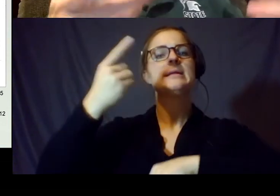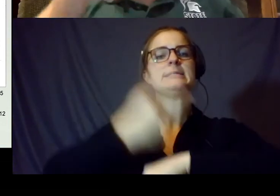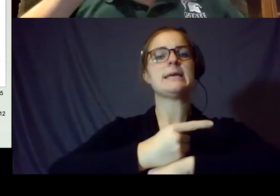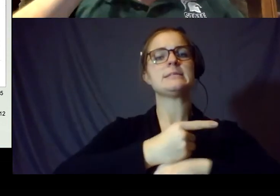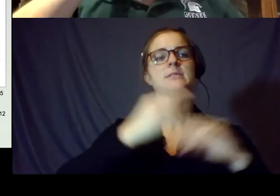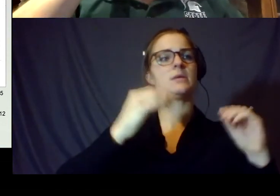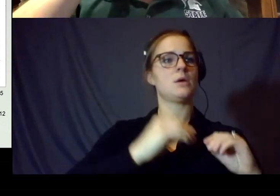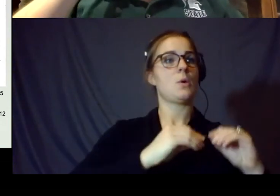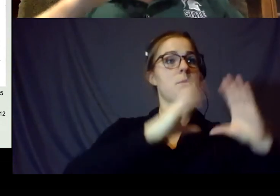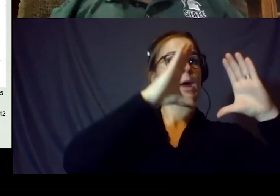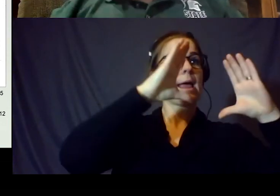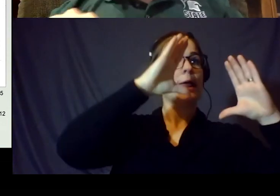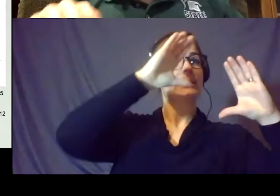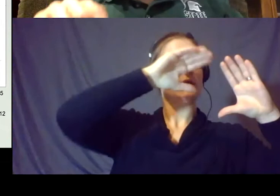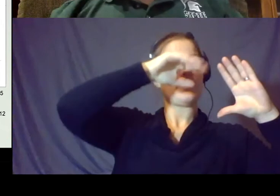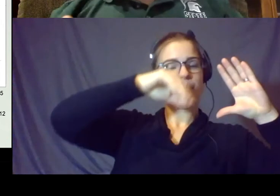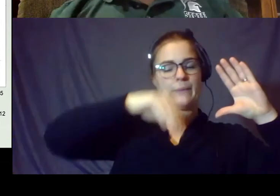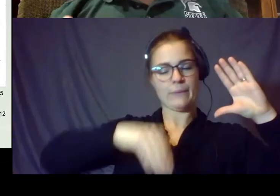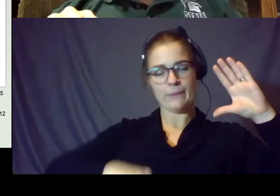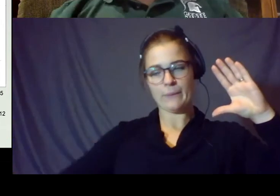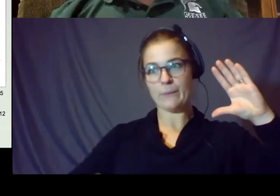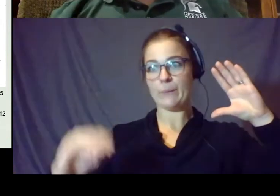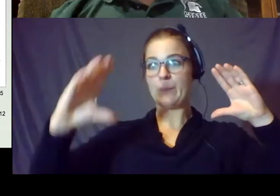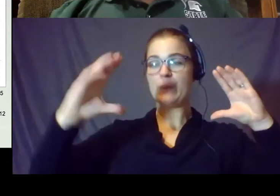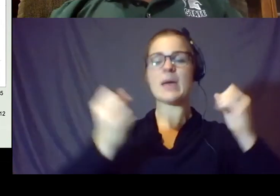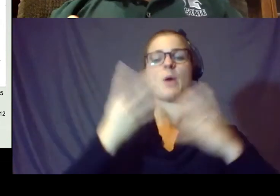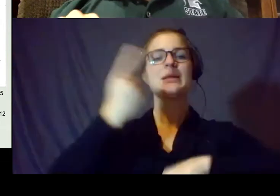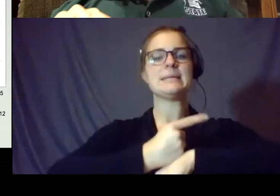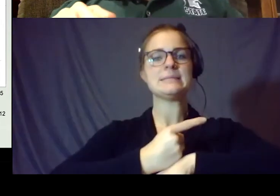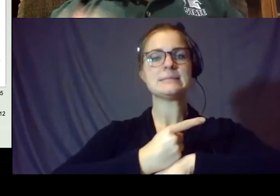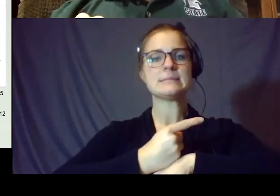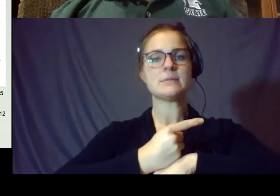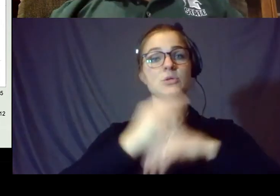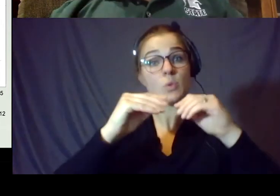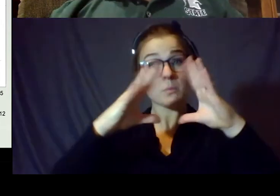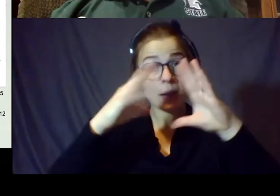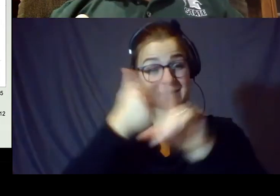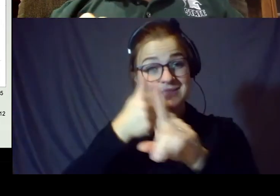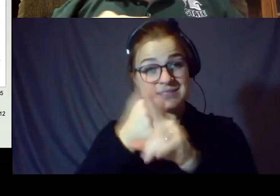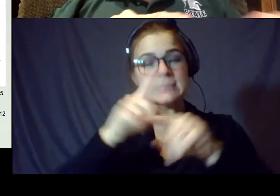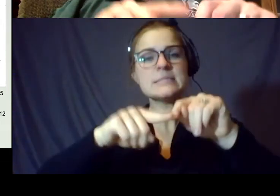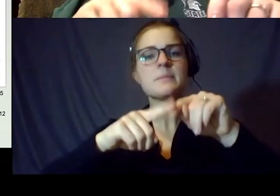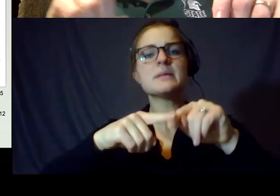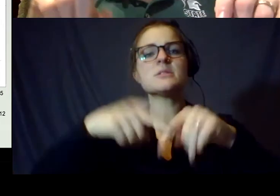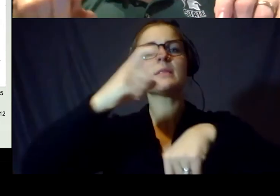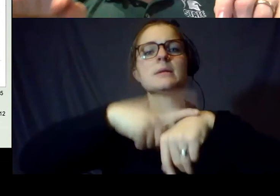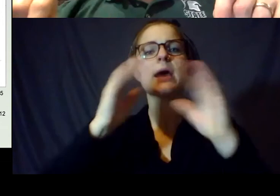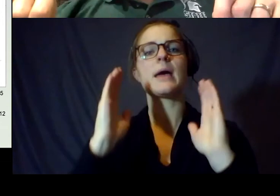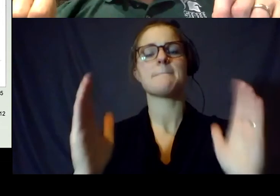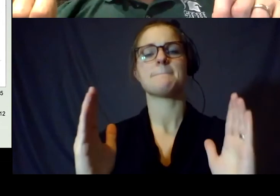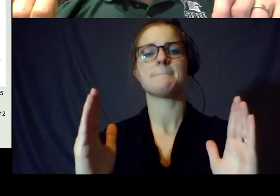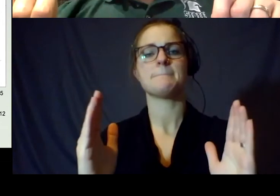from dim to dim. So the brightness depends on the period. That means that if we measure